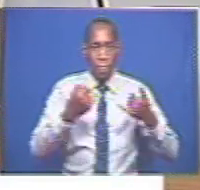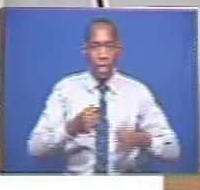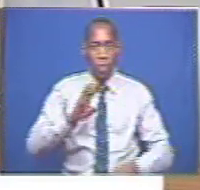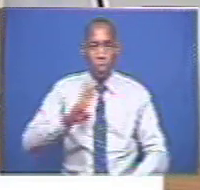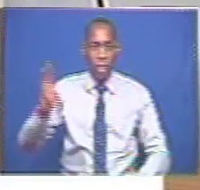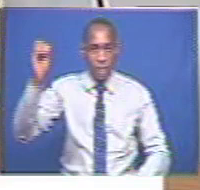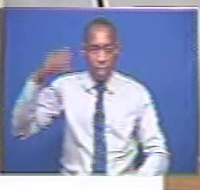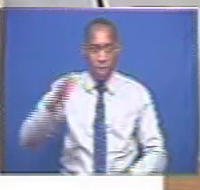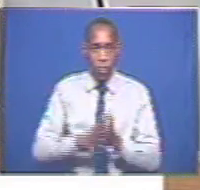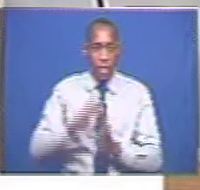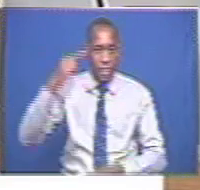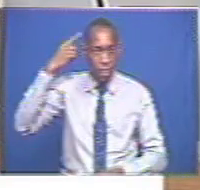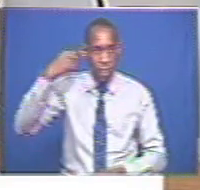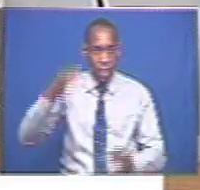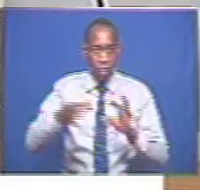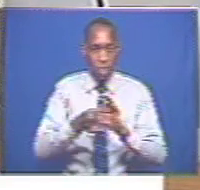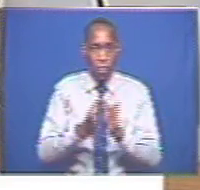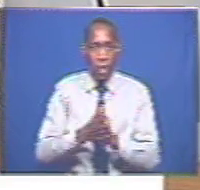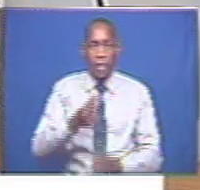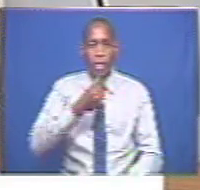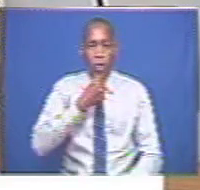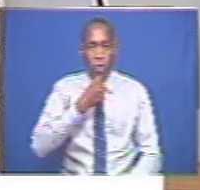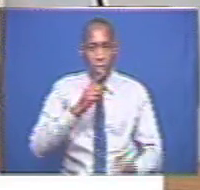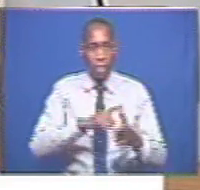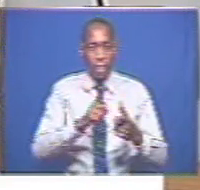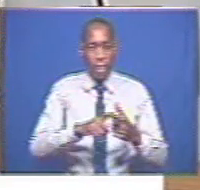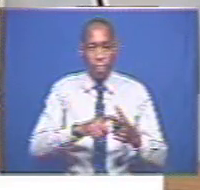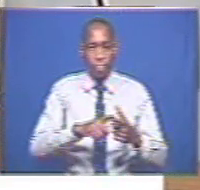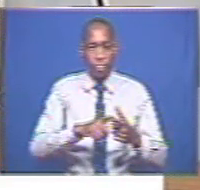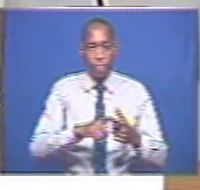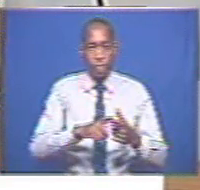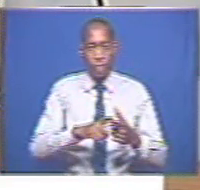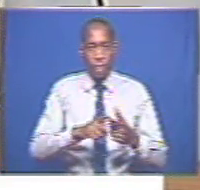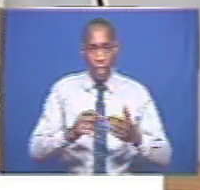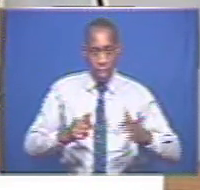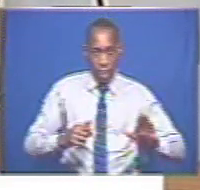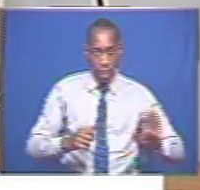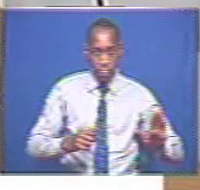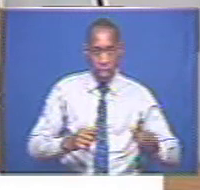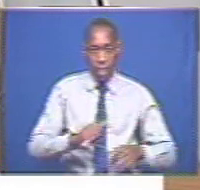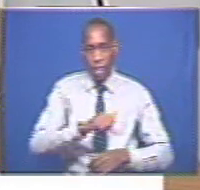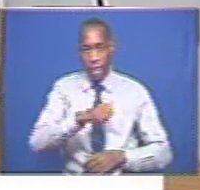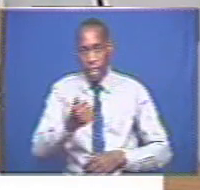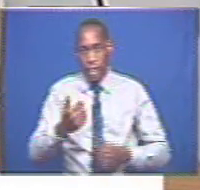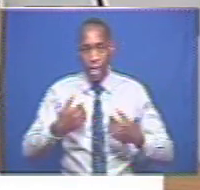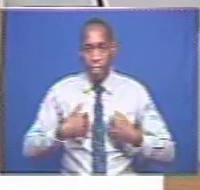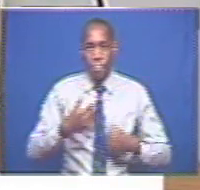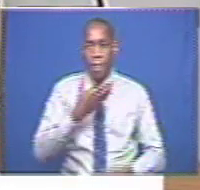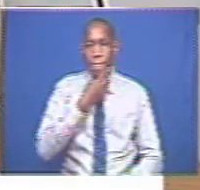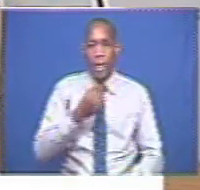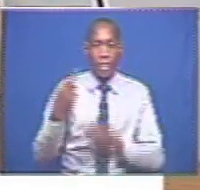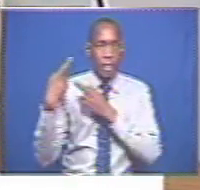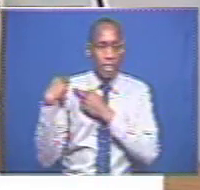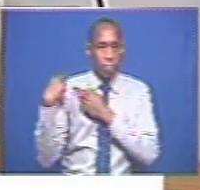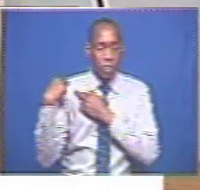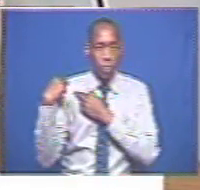Steamer and for Mathare United against Mahia. And then that's on my immediate left. On my far left, we've got the man who's in charge